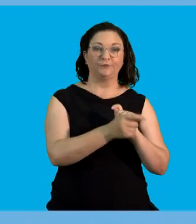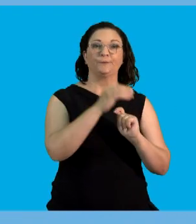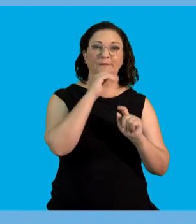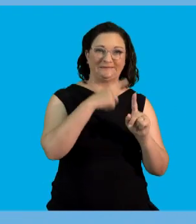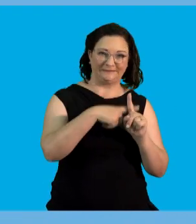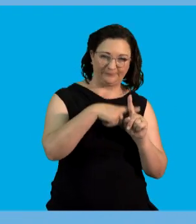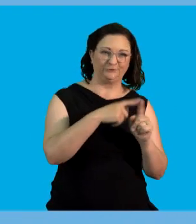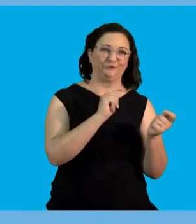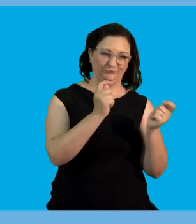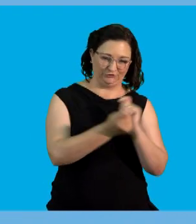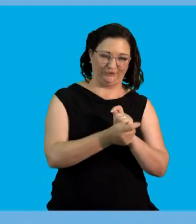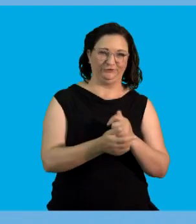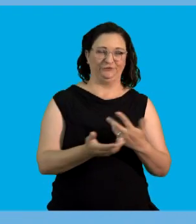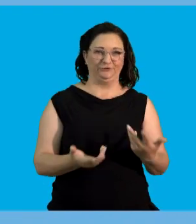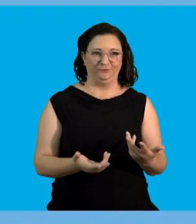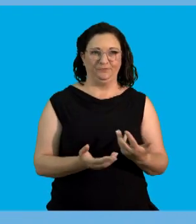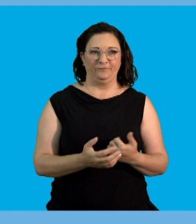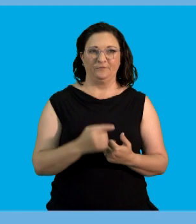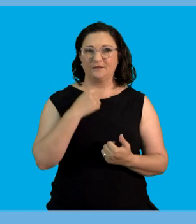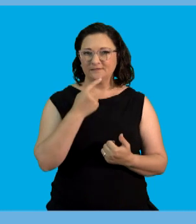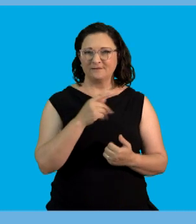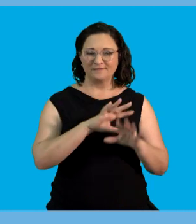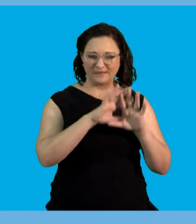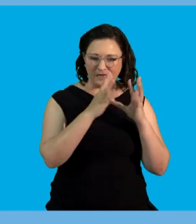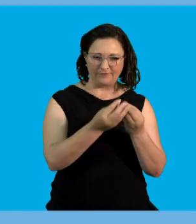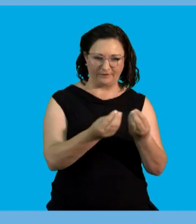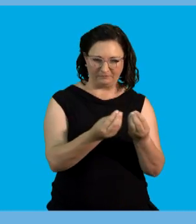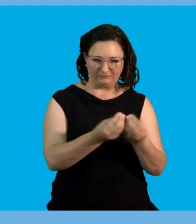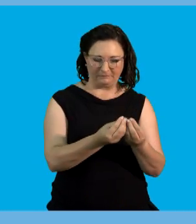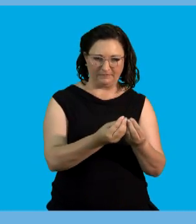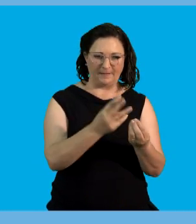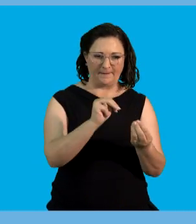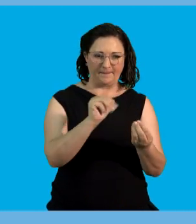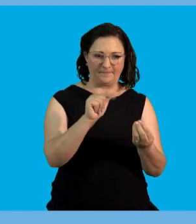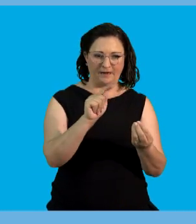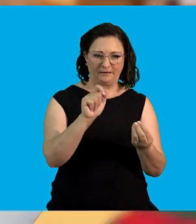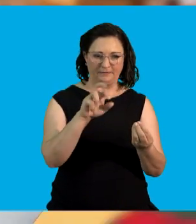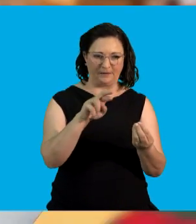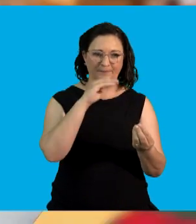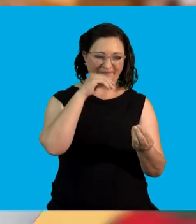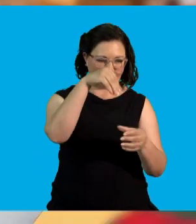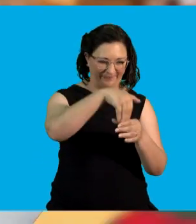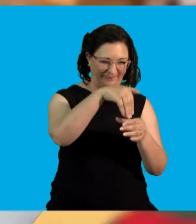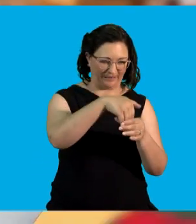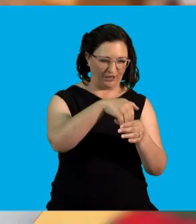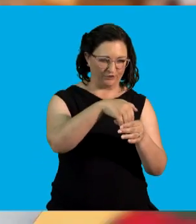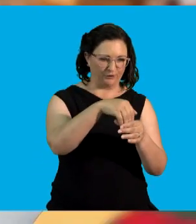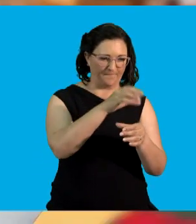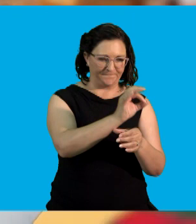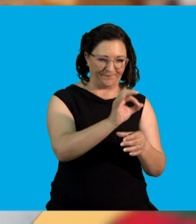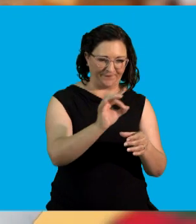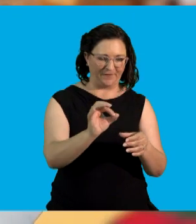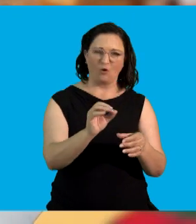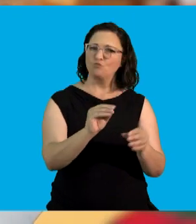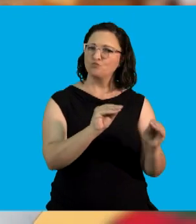the temperature also changes. Remember now we said that all matter is made up of particles that are in a motion, that are always in